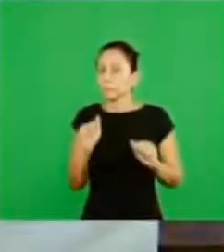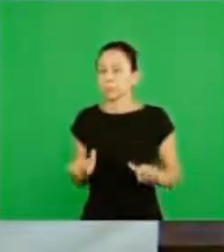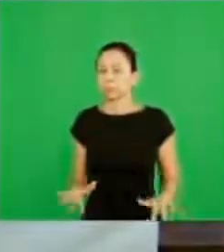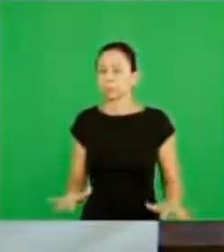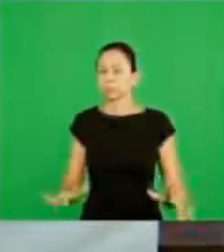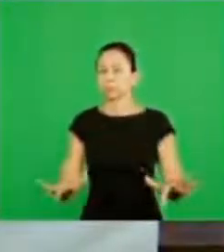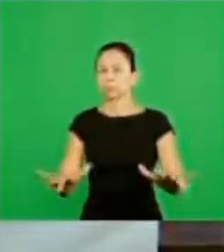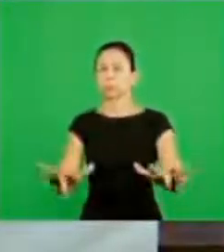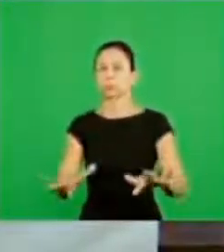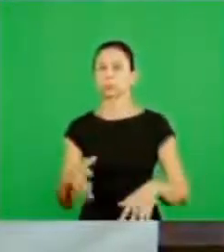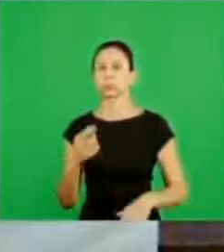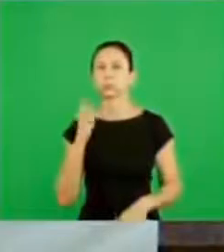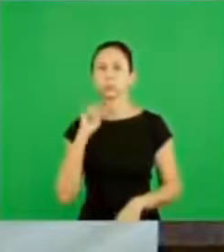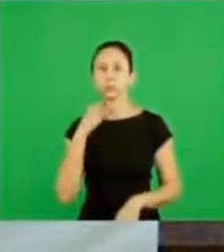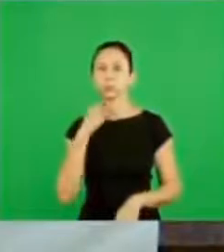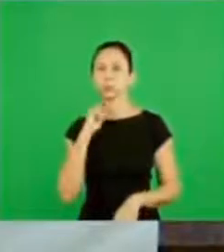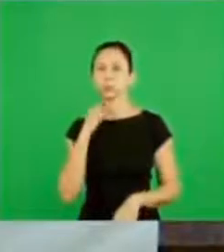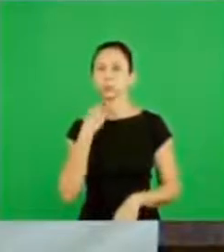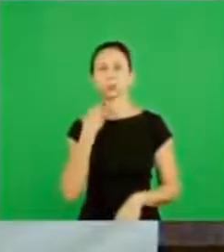1970. It said here in the...